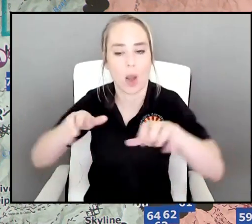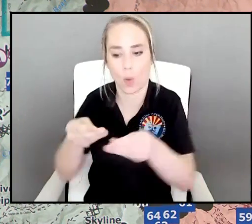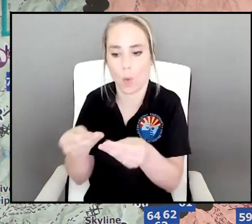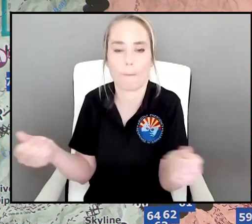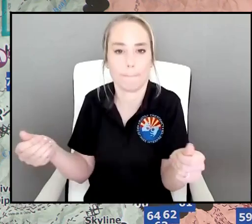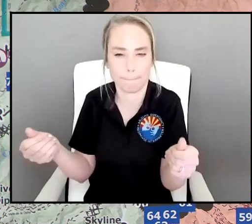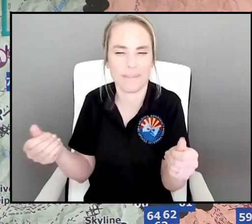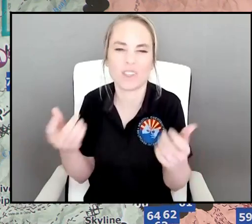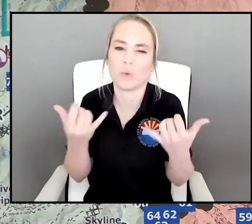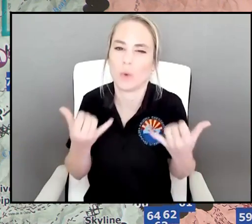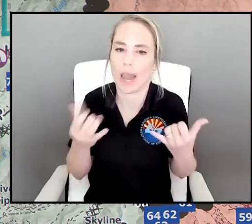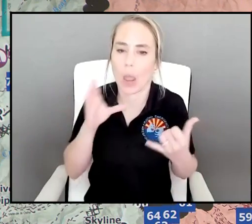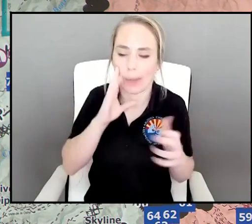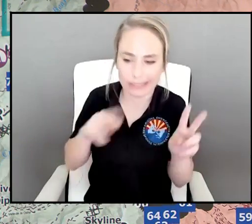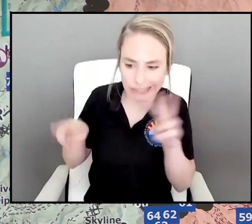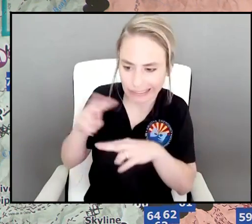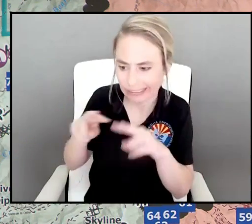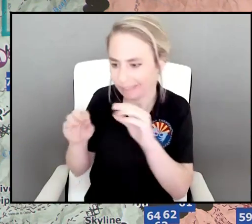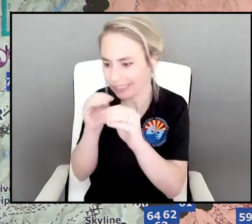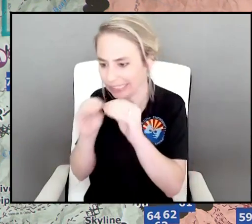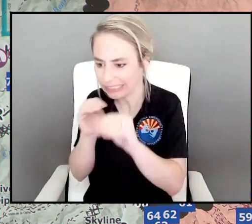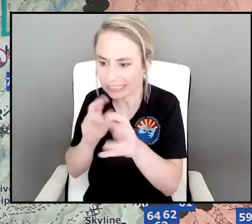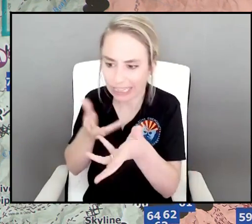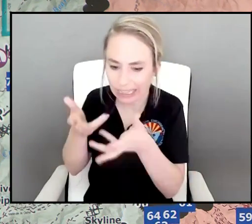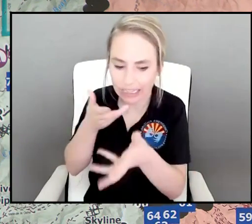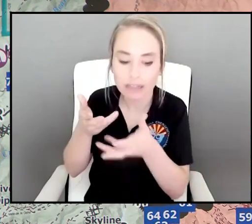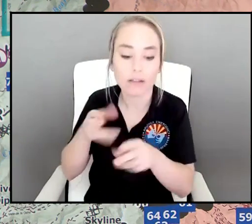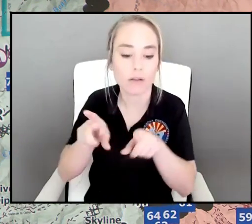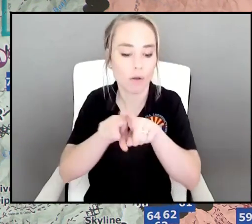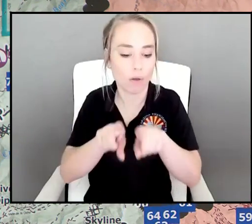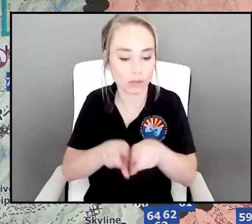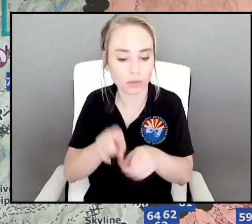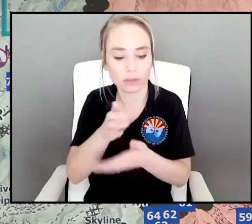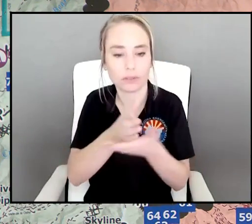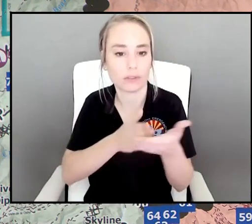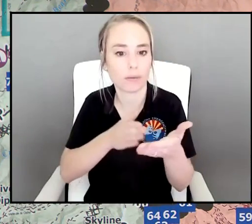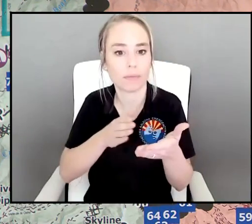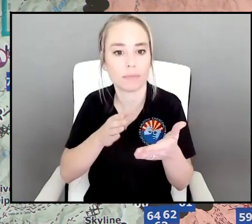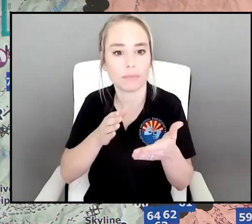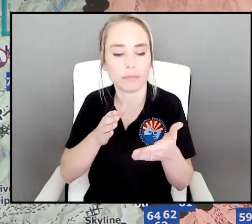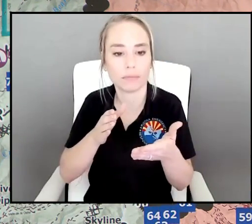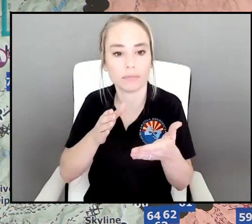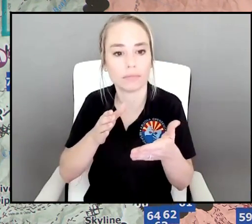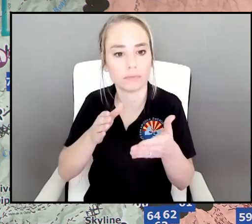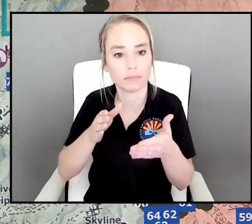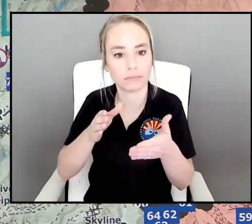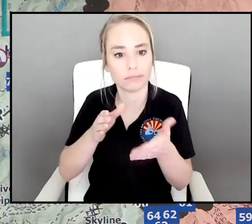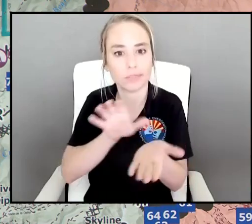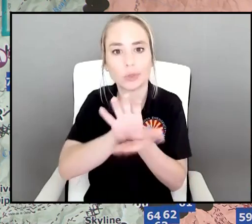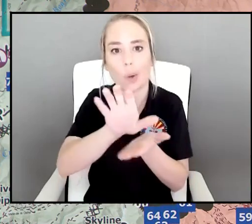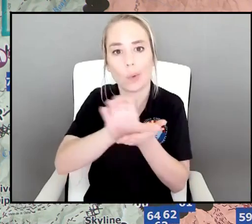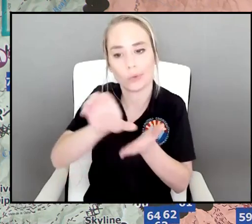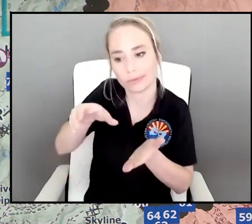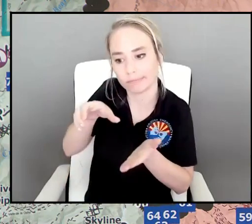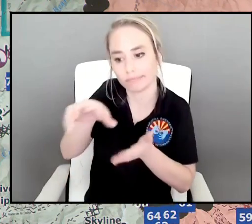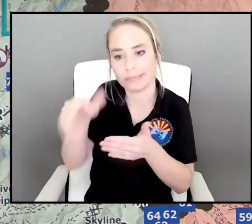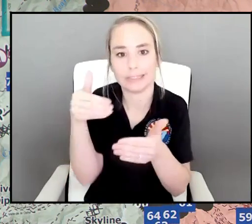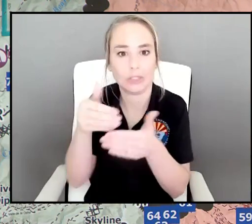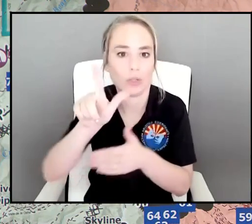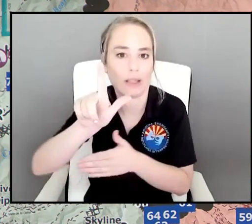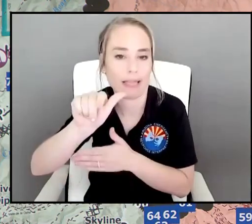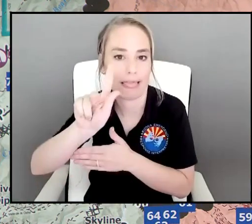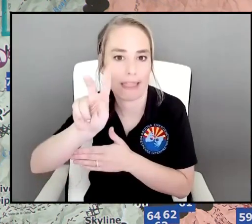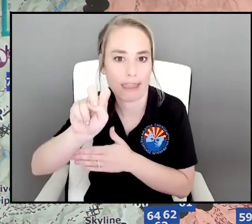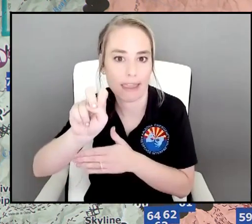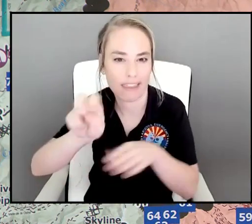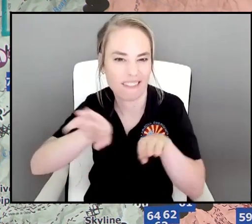there, see what they can do to fix that up. Also, there was some dozer lines out here by the lake that was on flat ground. Some